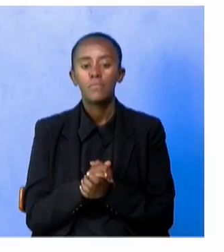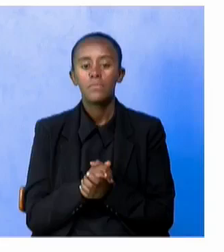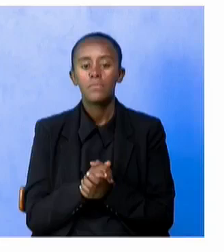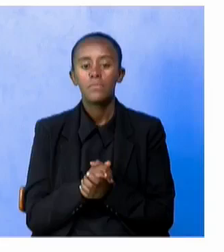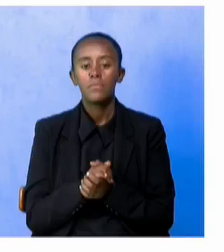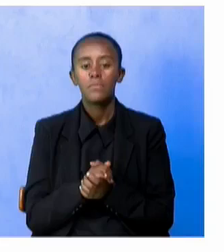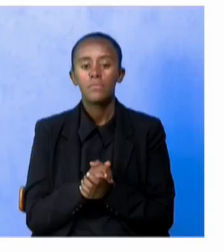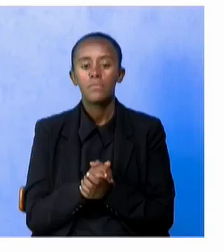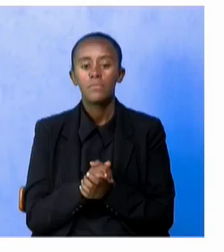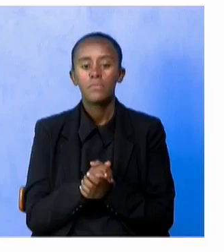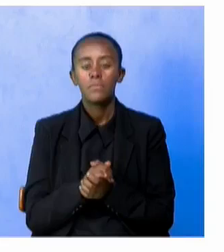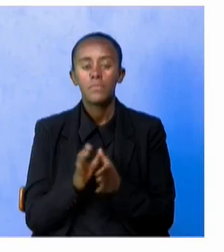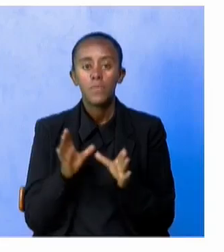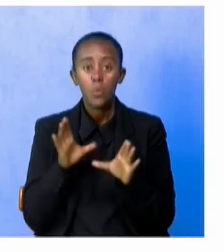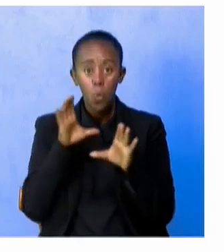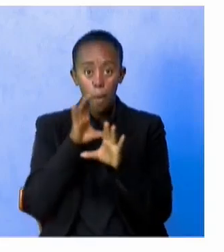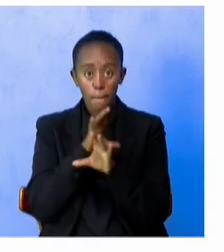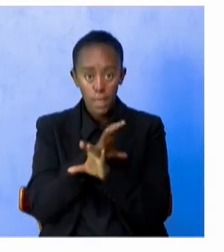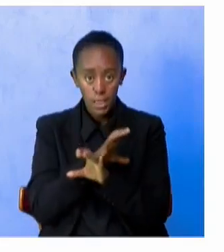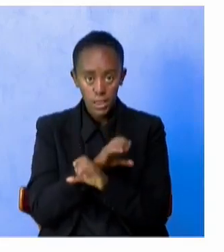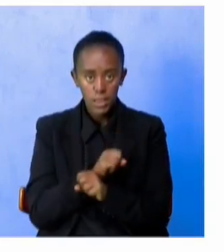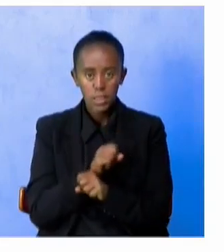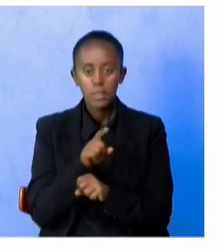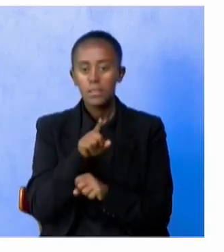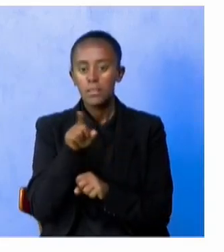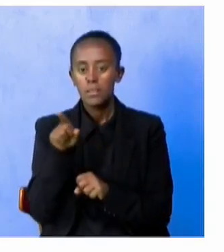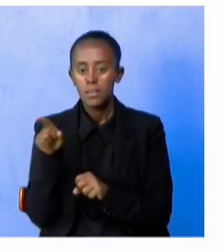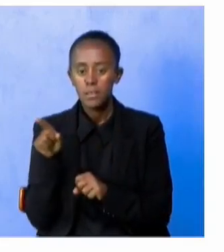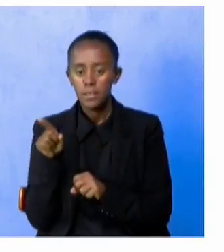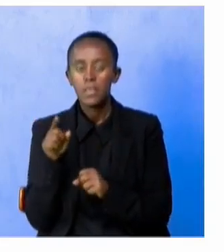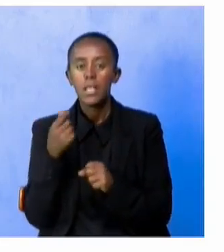their assignment.